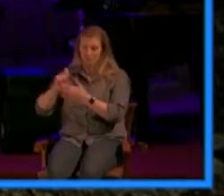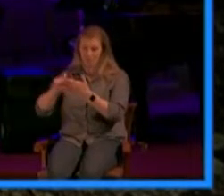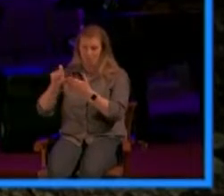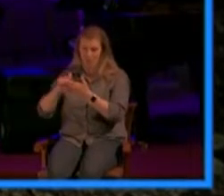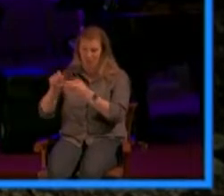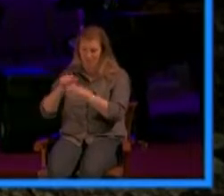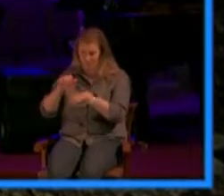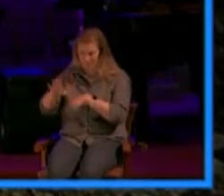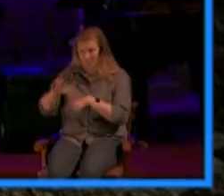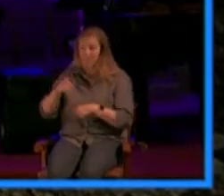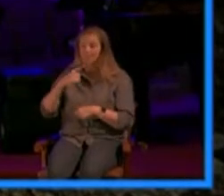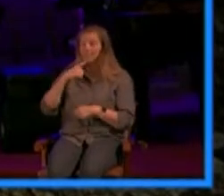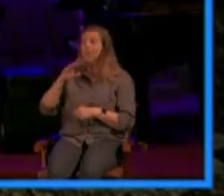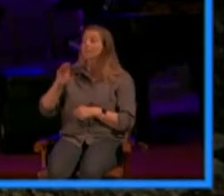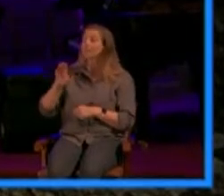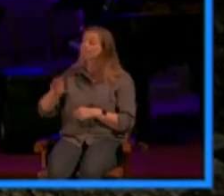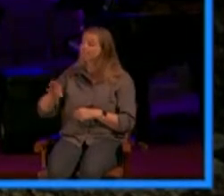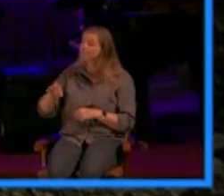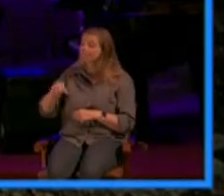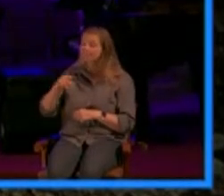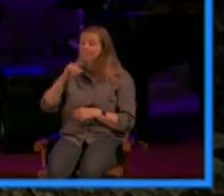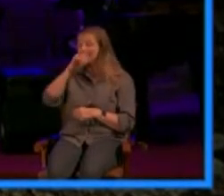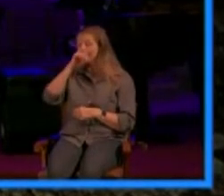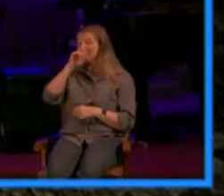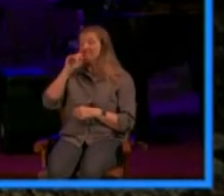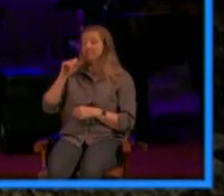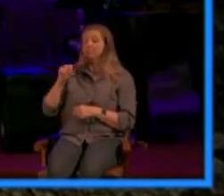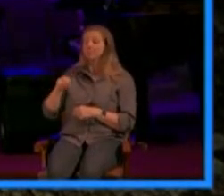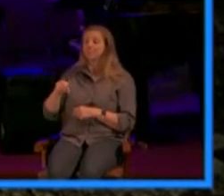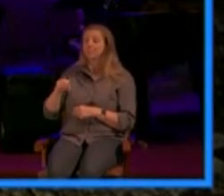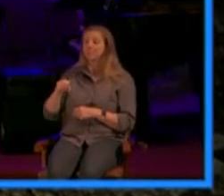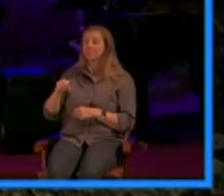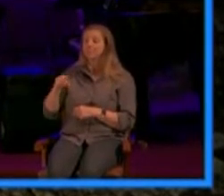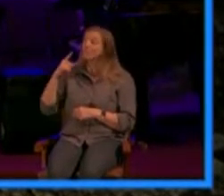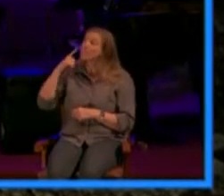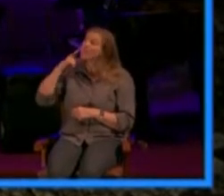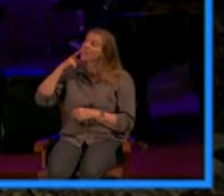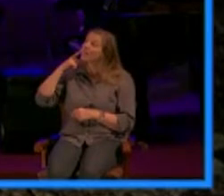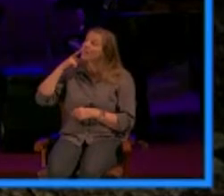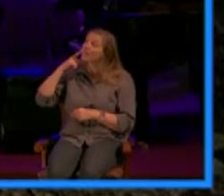to you, and listen to this, for the sake of Christ, that you not only